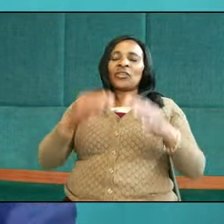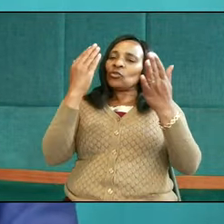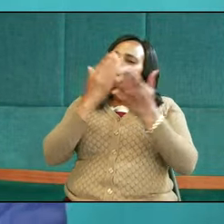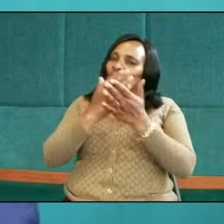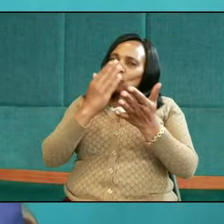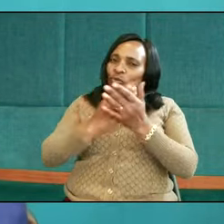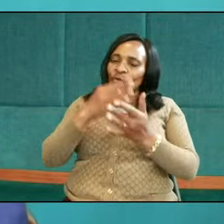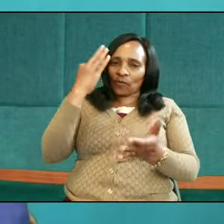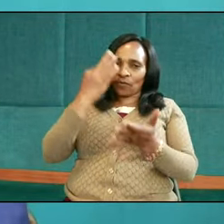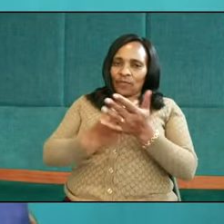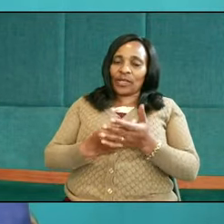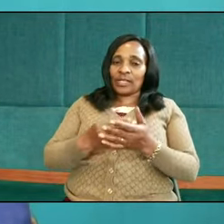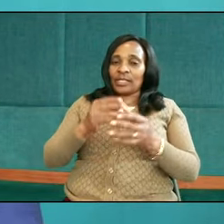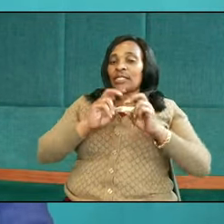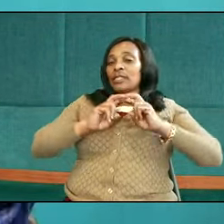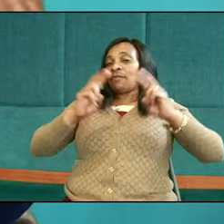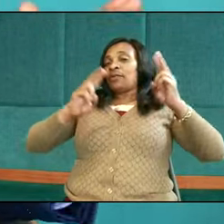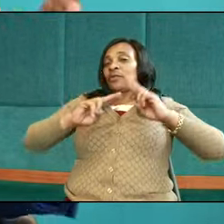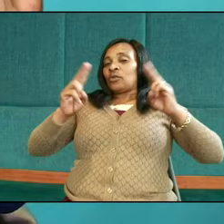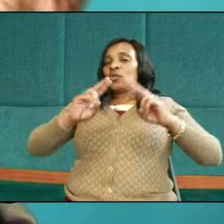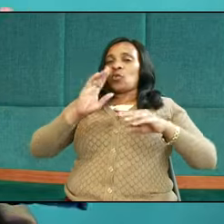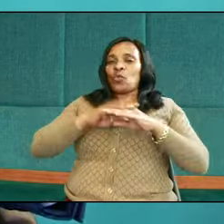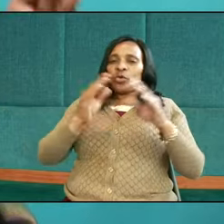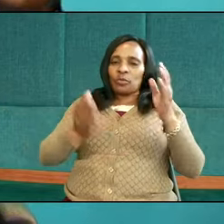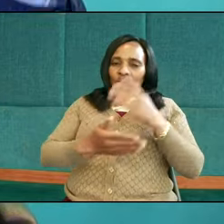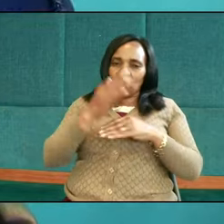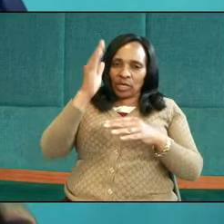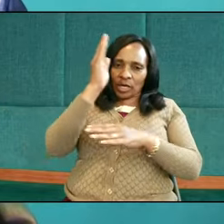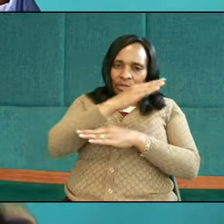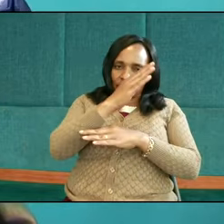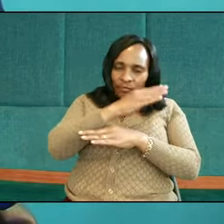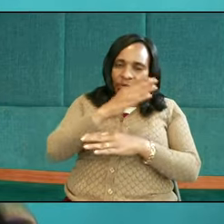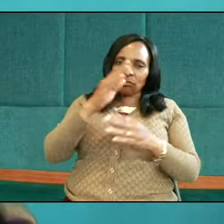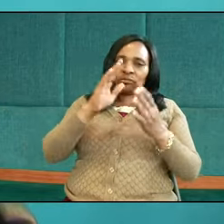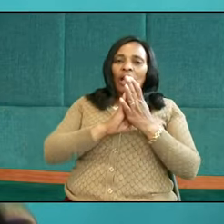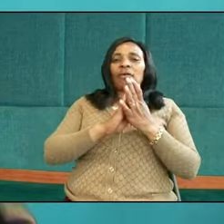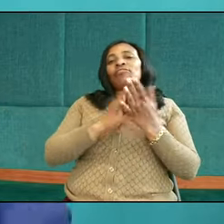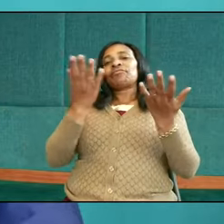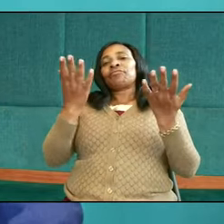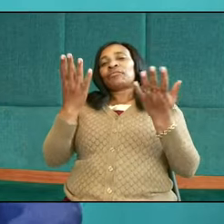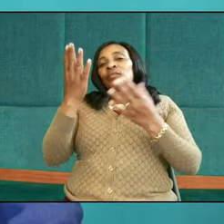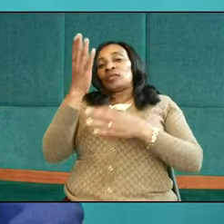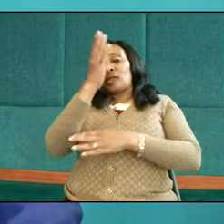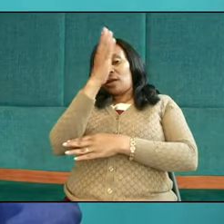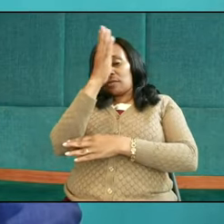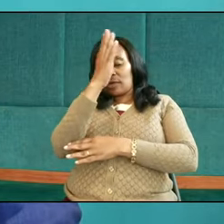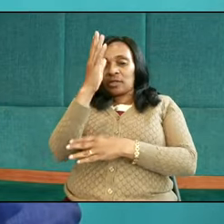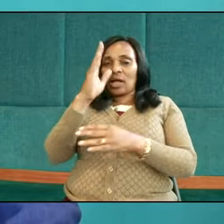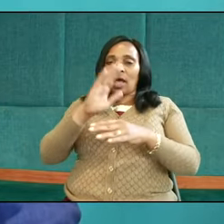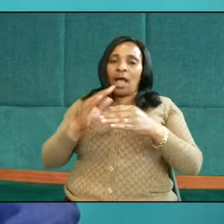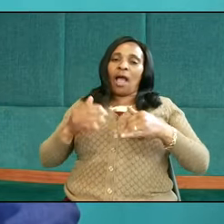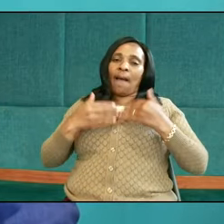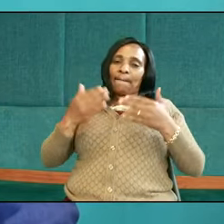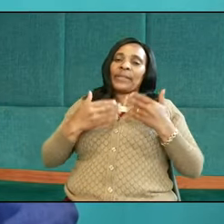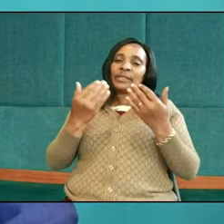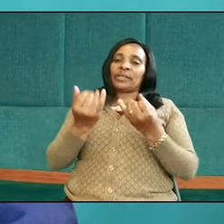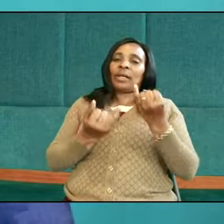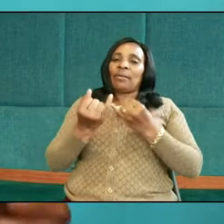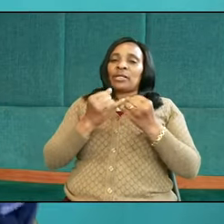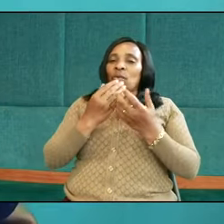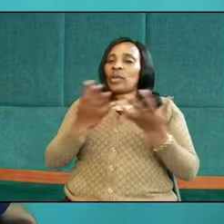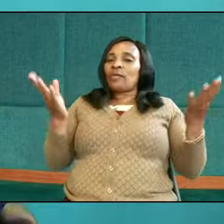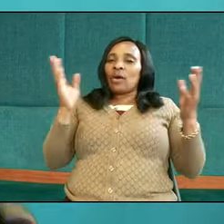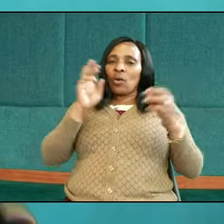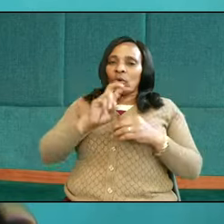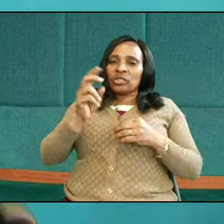Indeed, faith is the victory. Good morning, good evening, good afternoon, happy Sabbath. From wherever you are watching us,